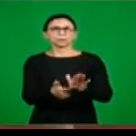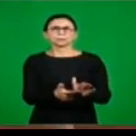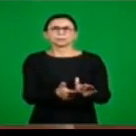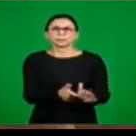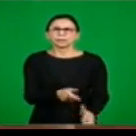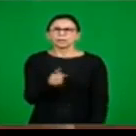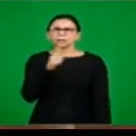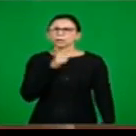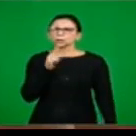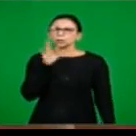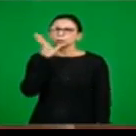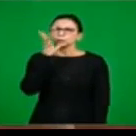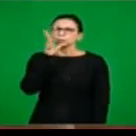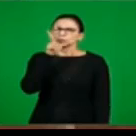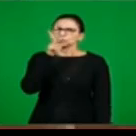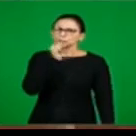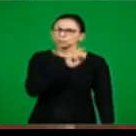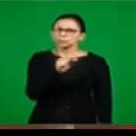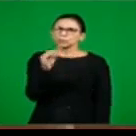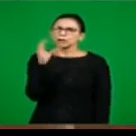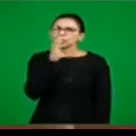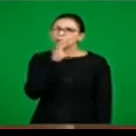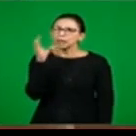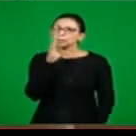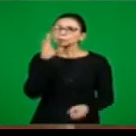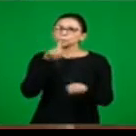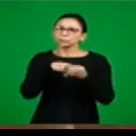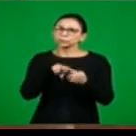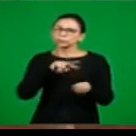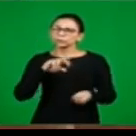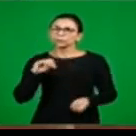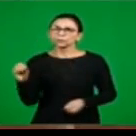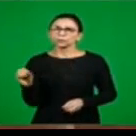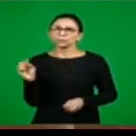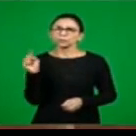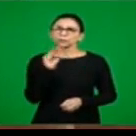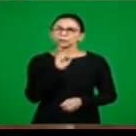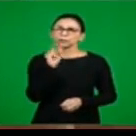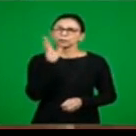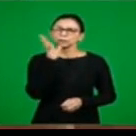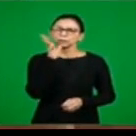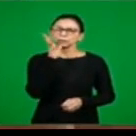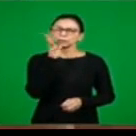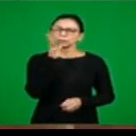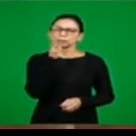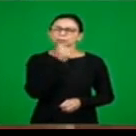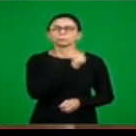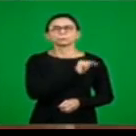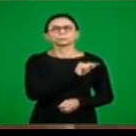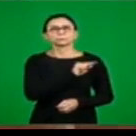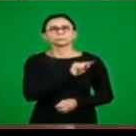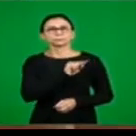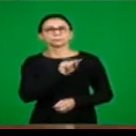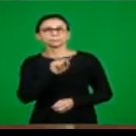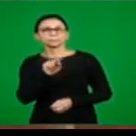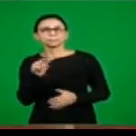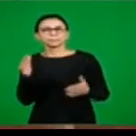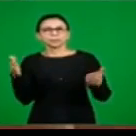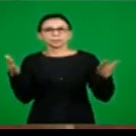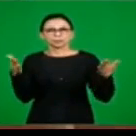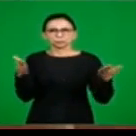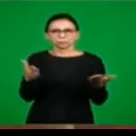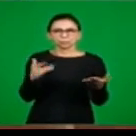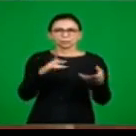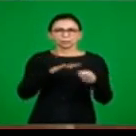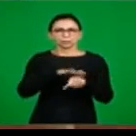So when you speak about without delay, you speak about an hour of the night. It's a space of time. The day is